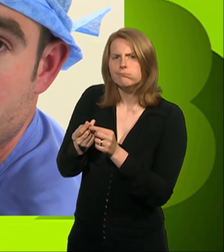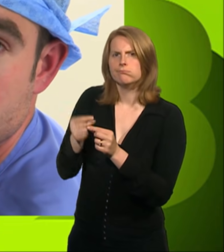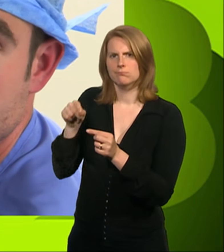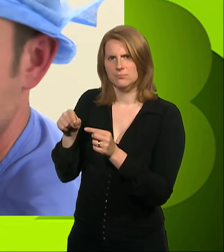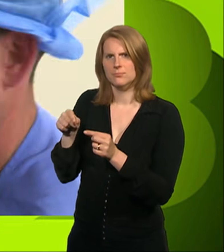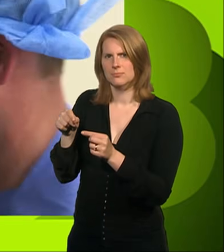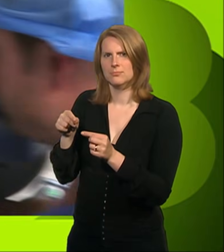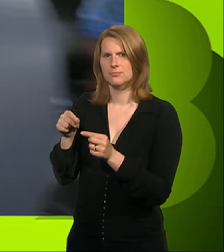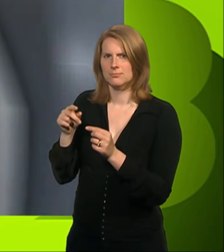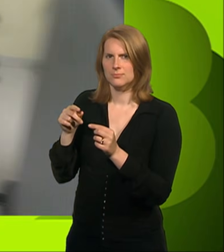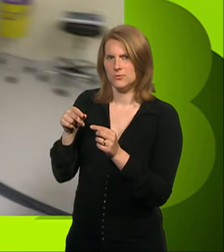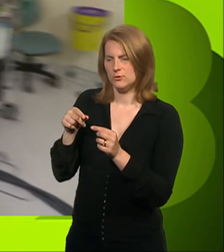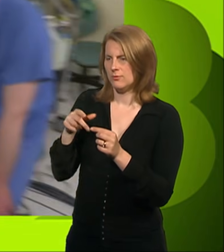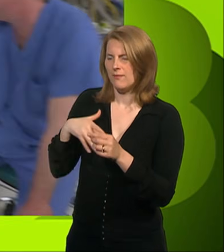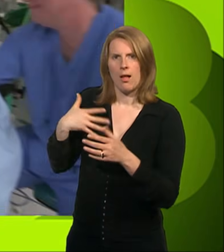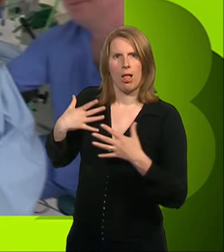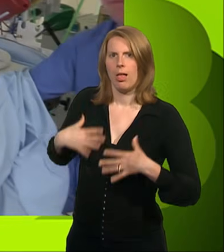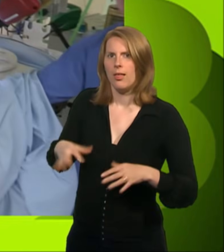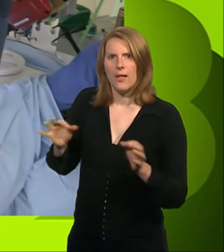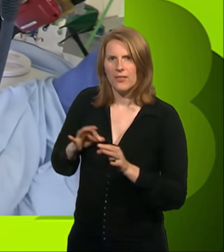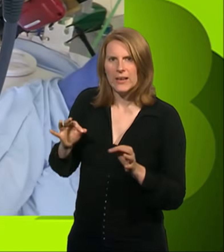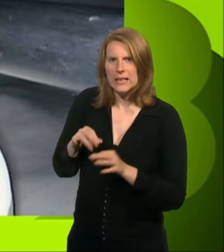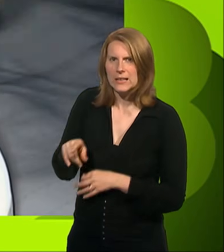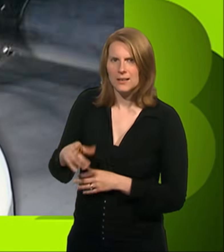minor operation.